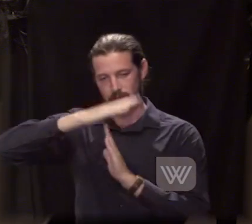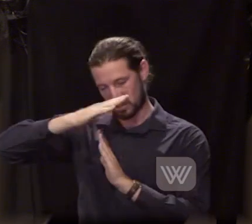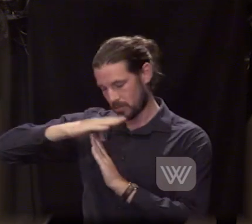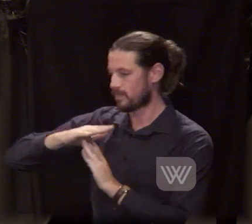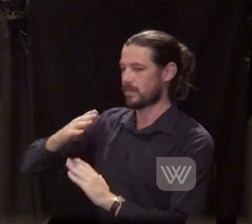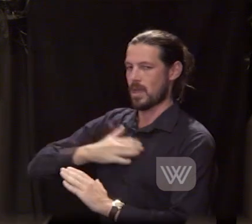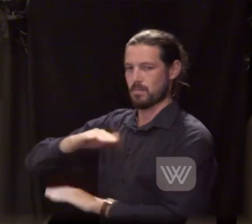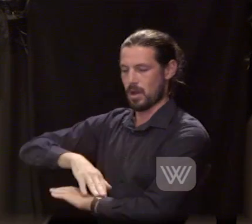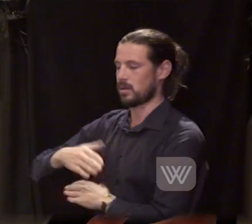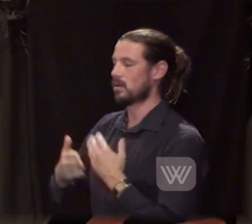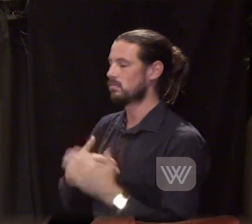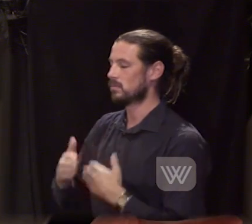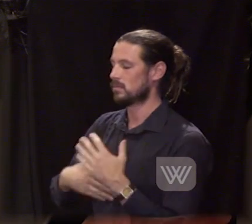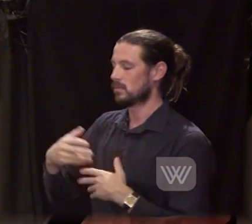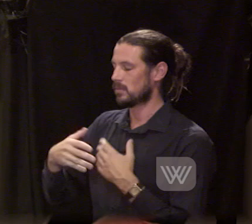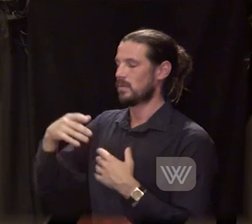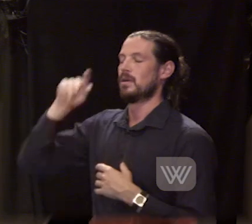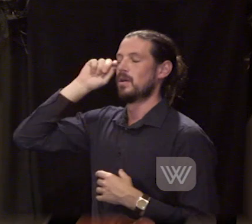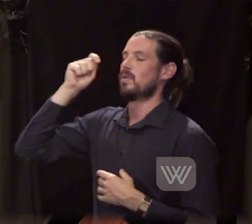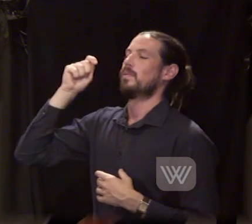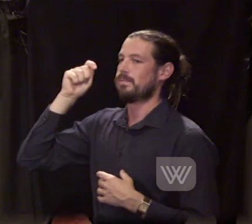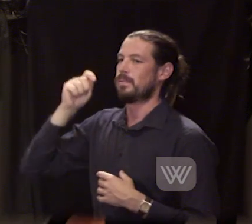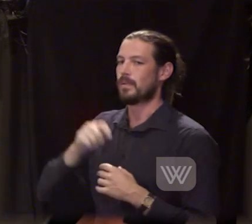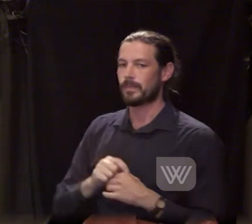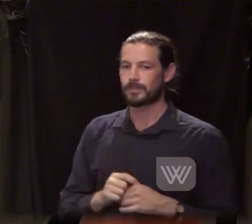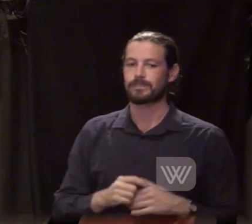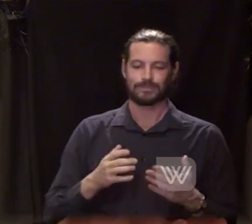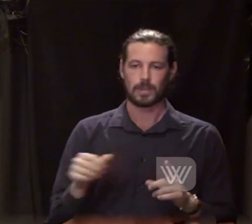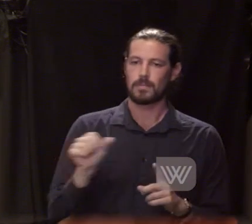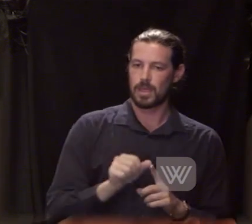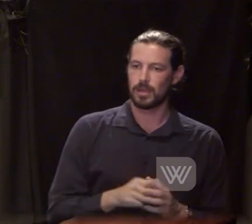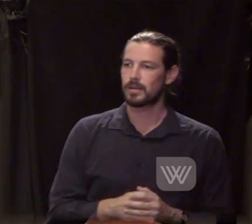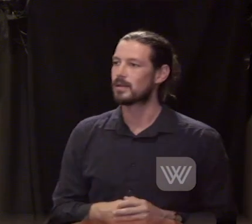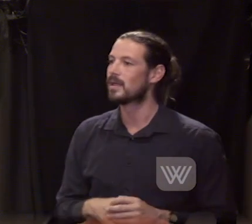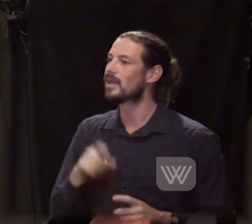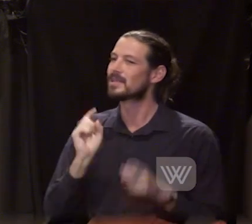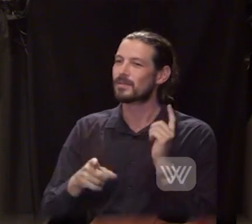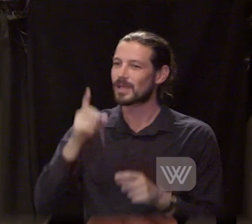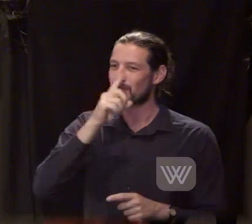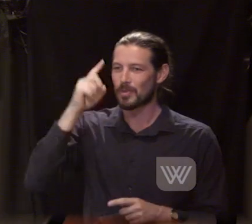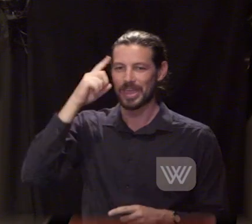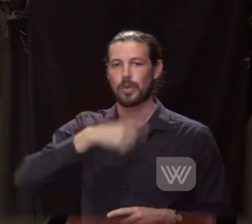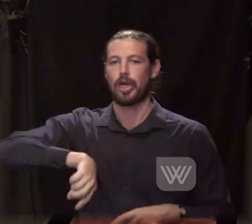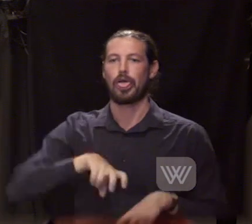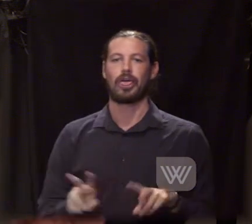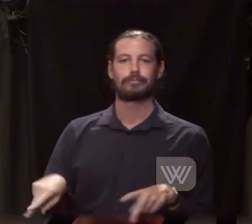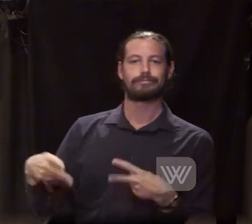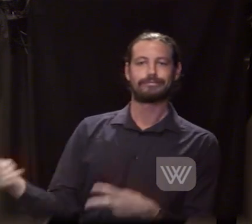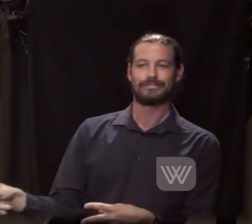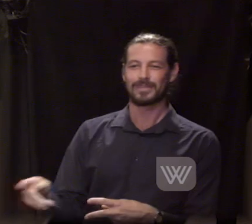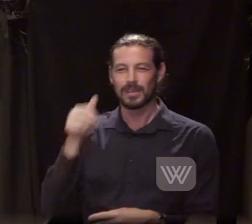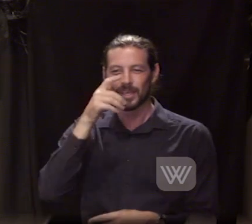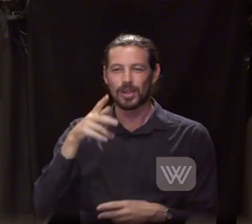for a bit. But a lot of people ask if we were just sitting around. Like, I guess people watch this movie called Biodome, and I wouldn't recommend it.